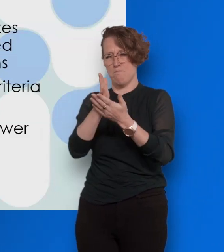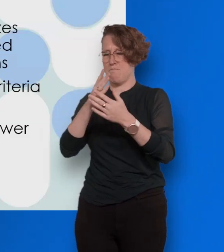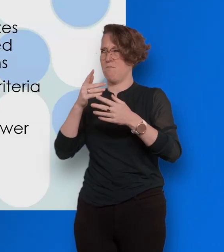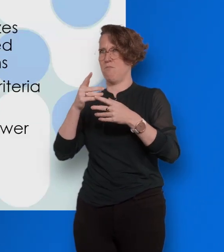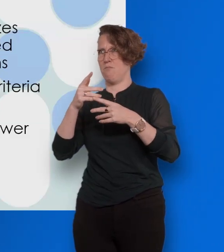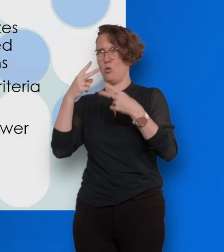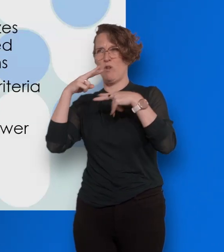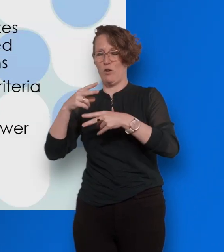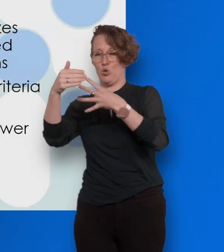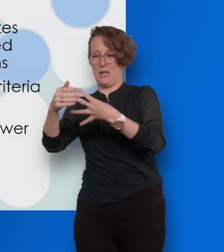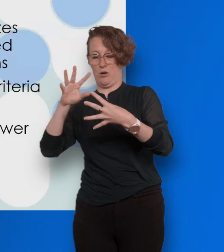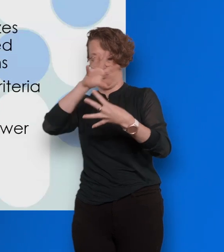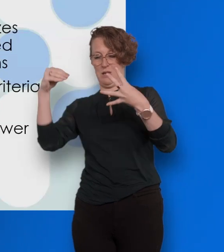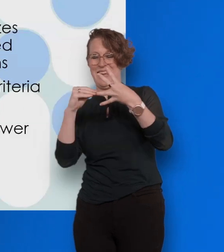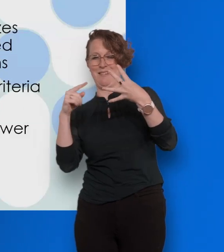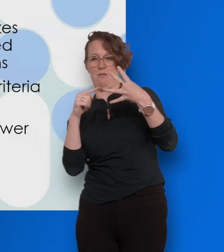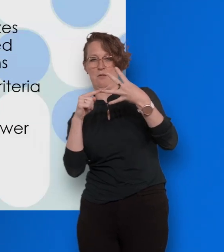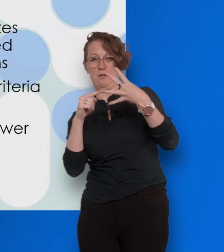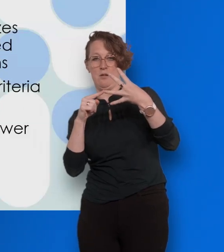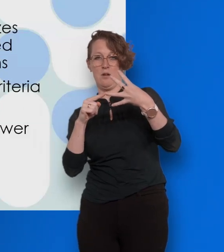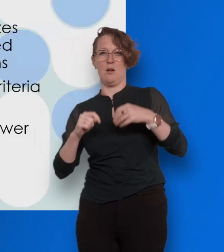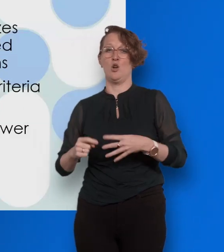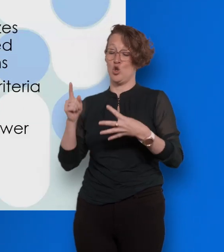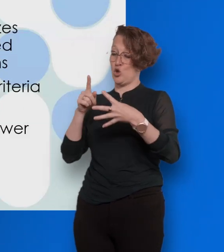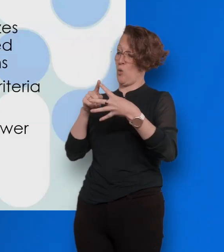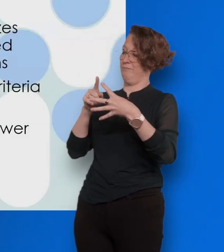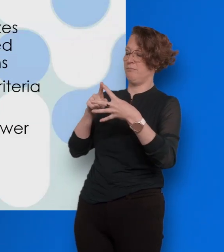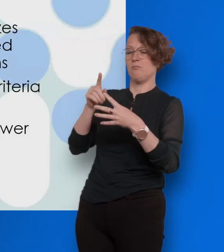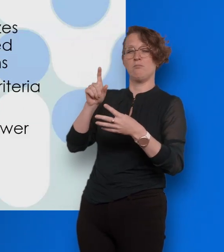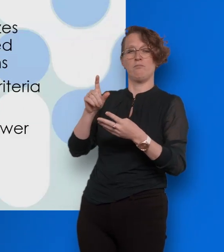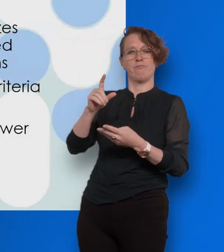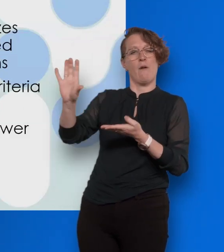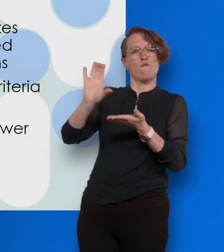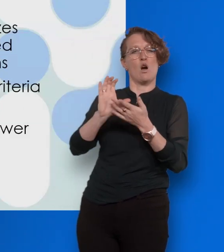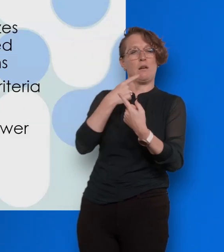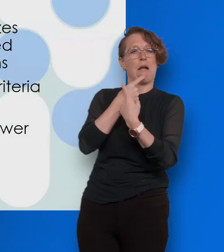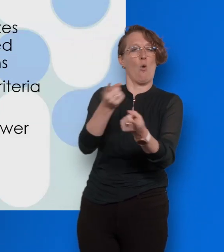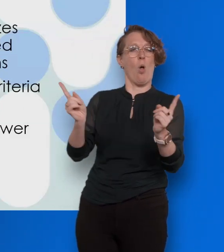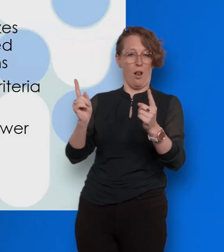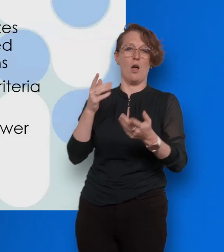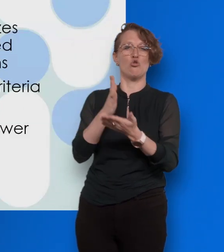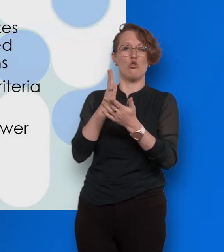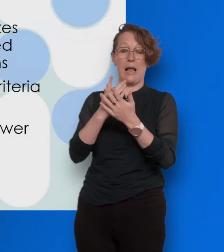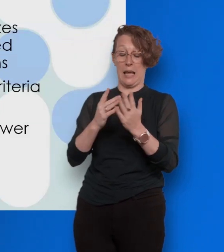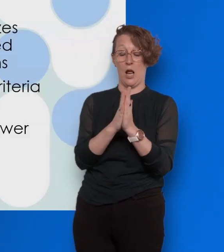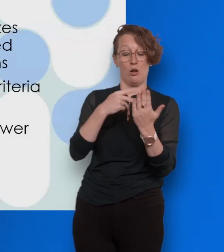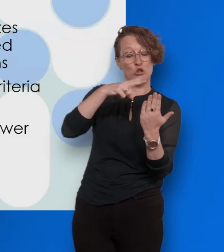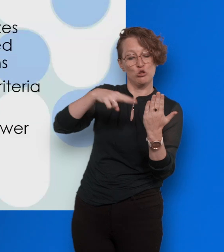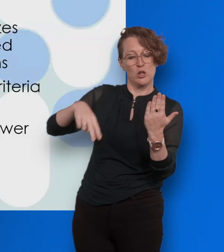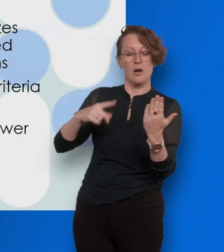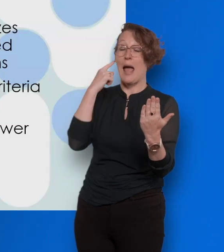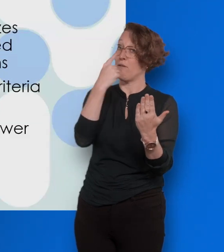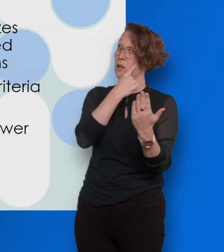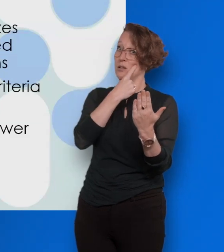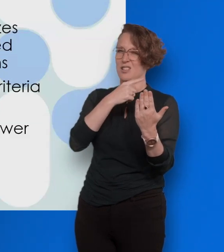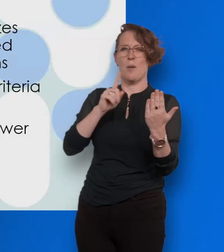stage. So in the funding call, we found that the wording, or no, we didn't find, we found literature that shows evidence